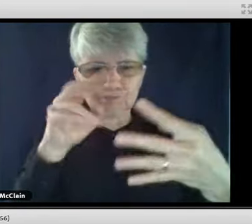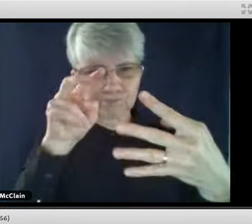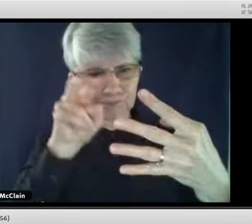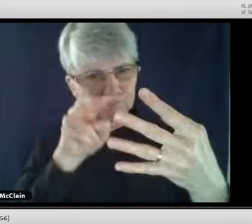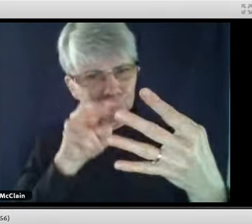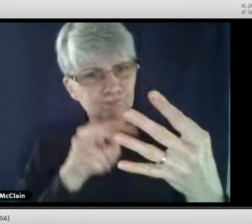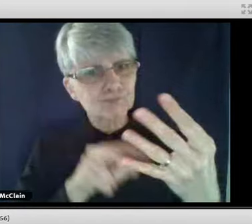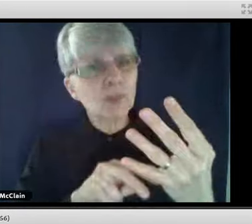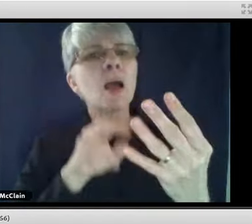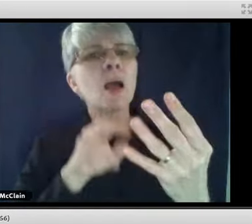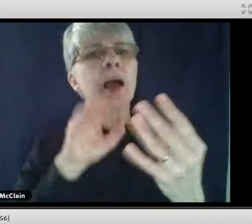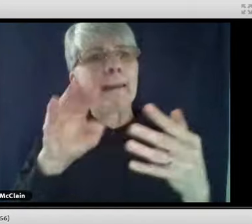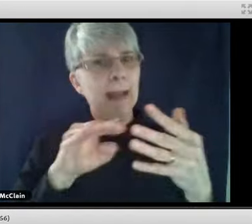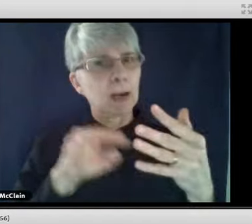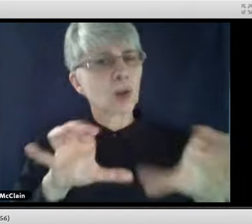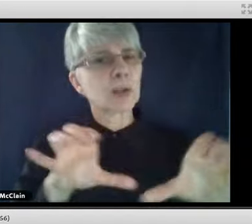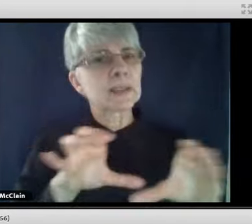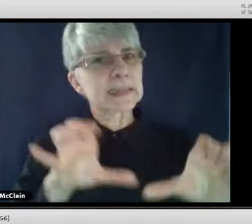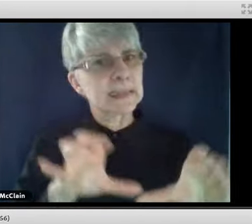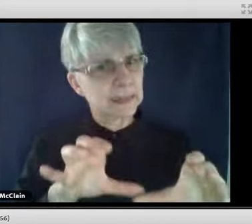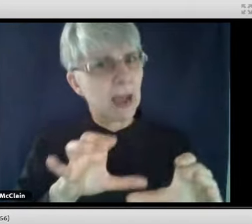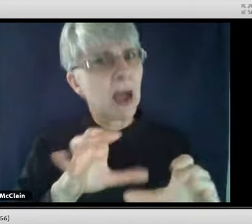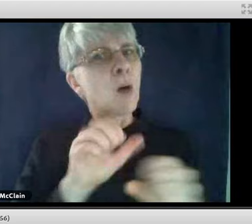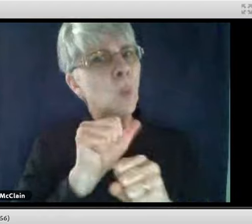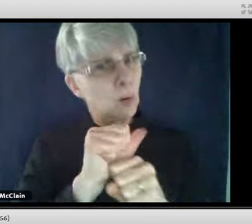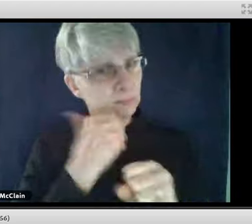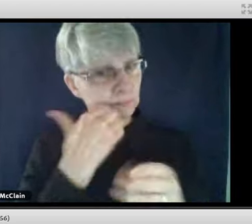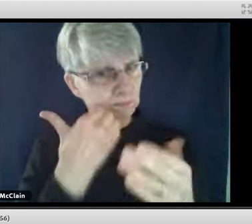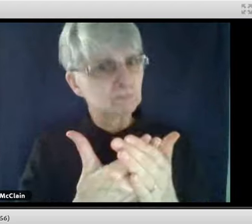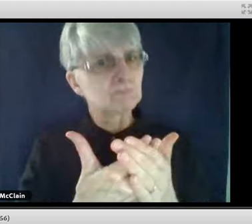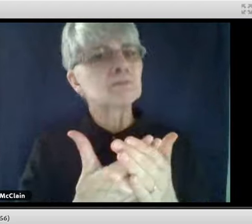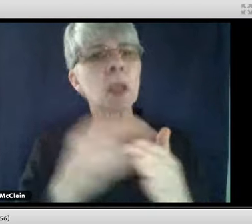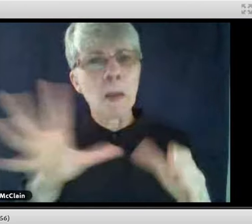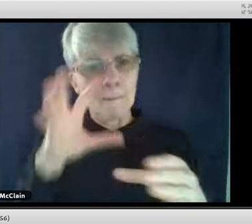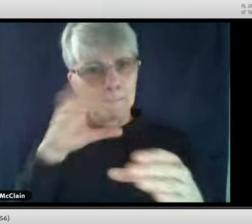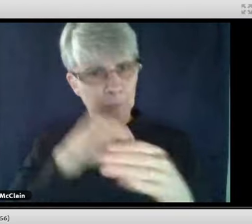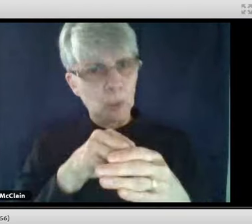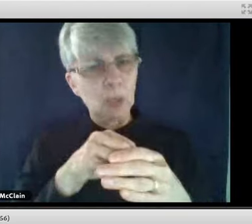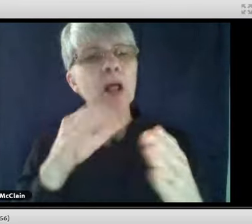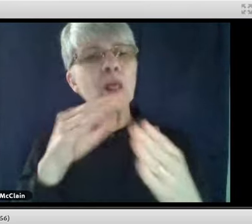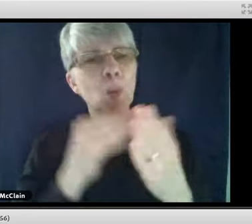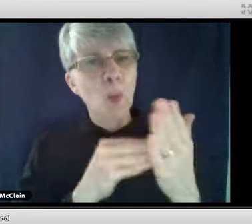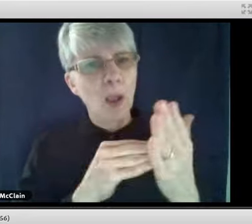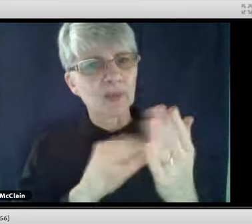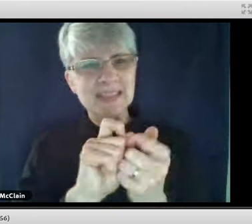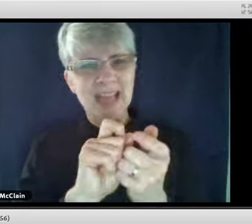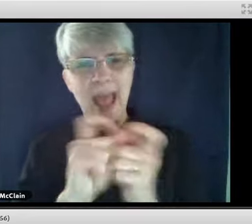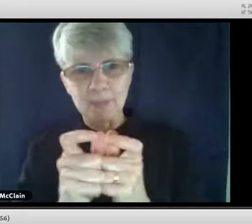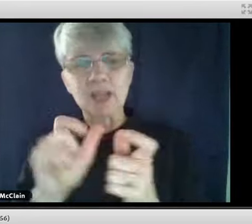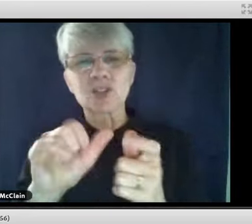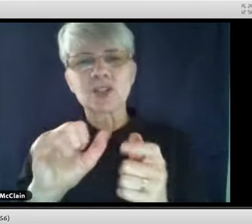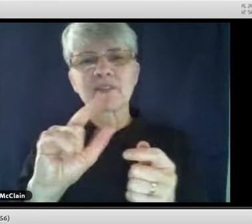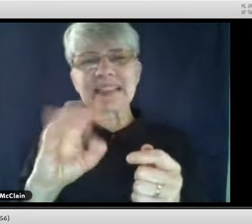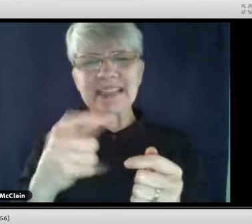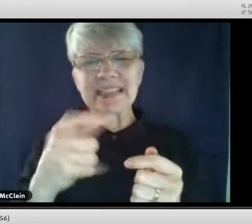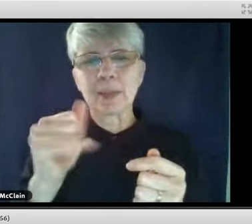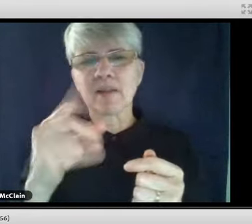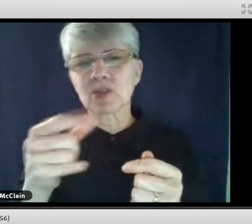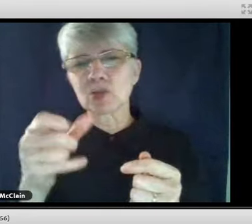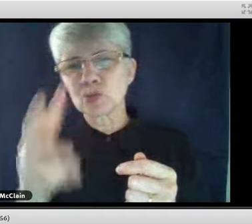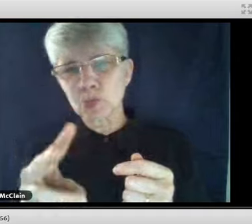the cataloger had done their due diligence and put in the record that it's an adaptation of Taming of the Shrew. It had what's